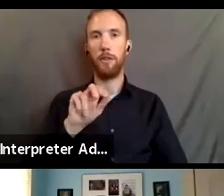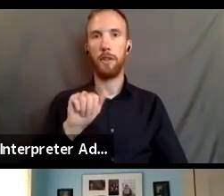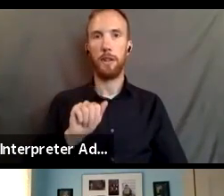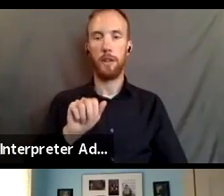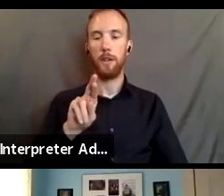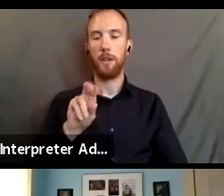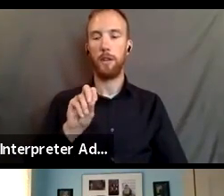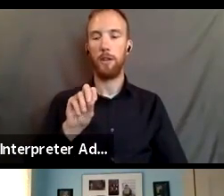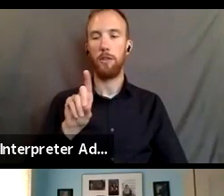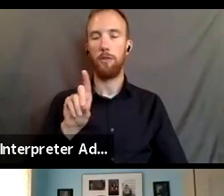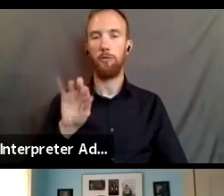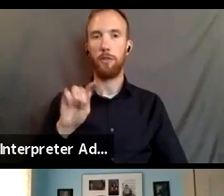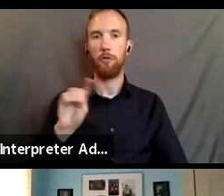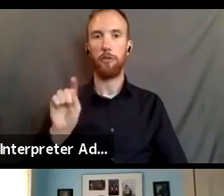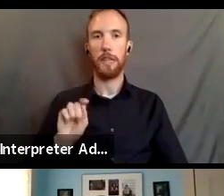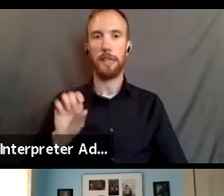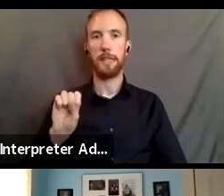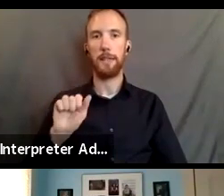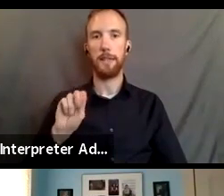33rd ward